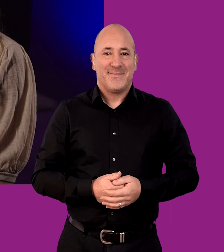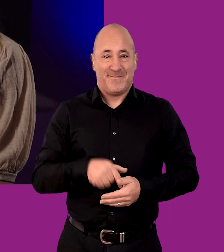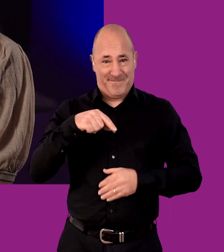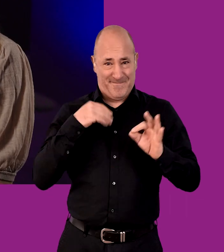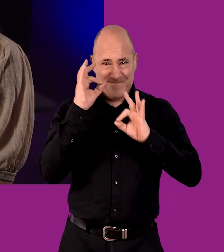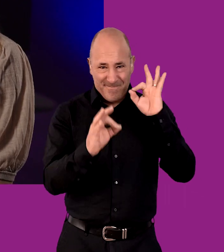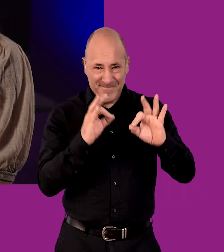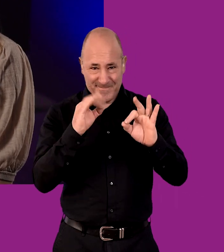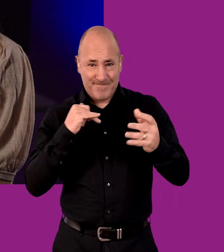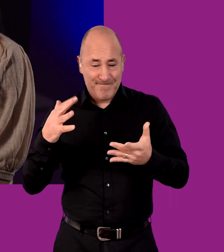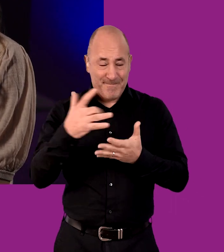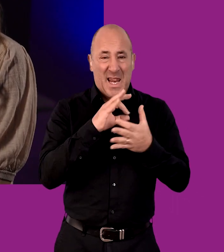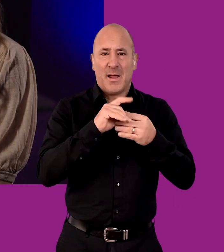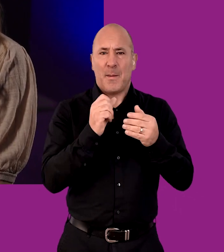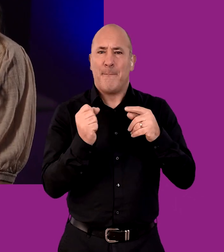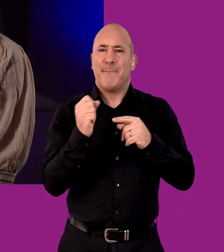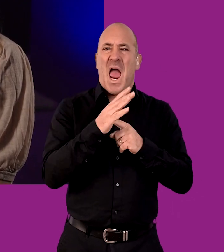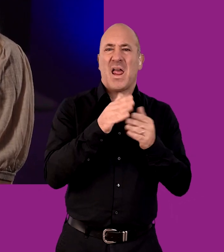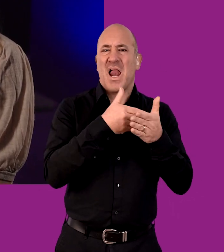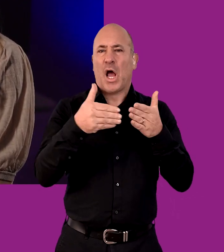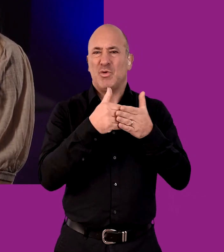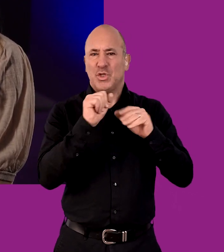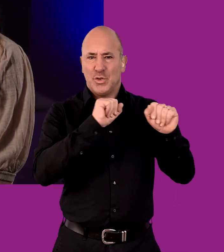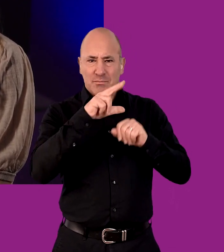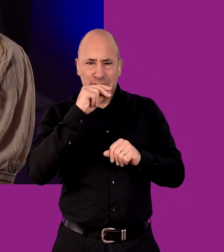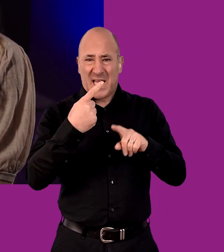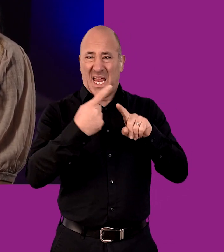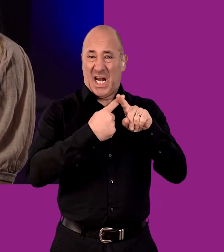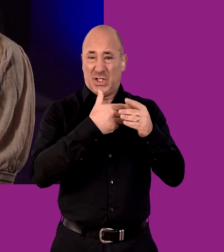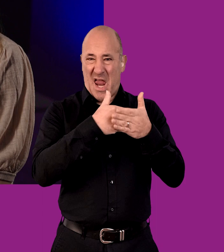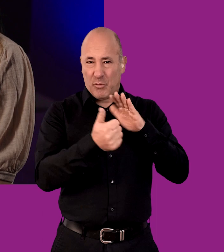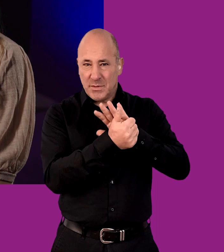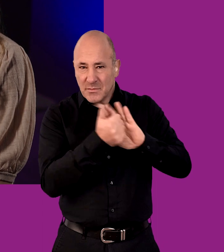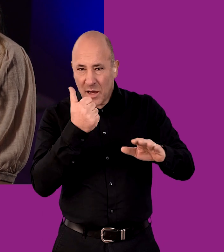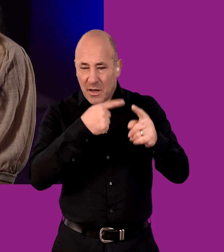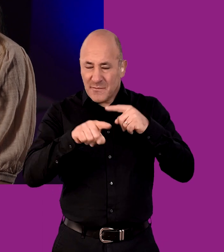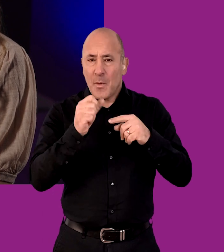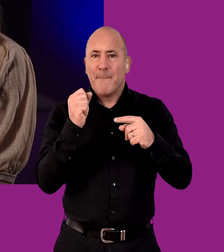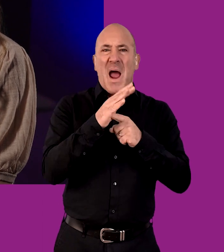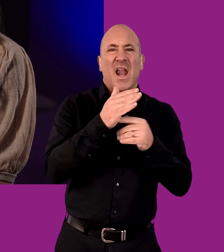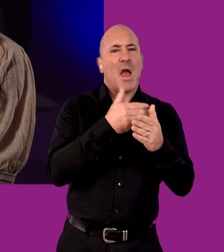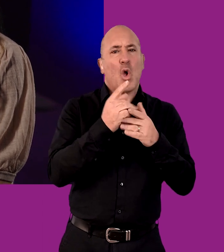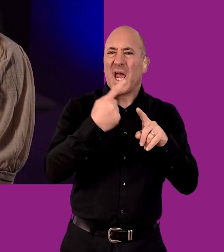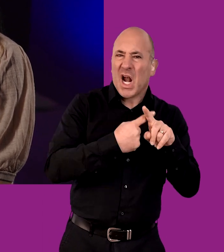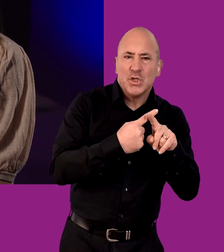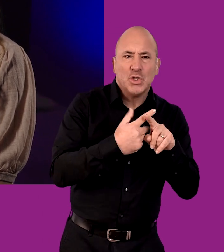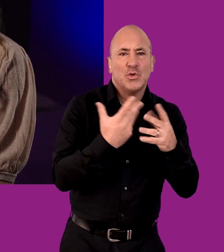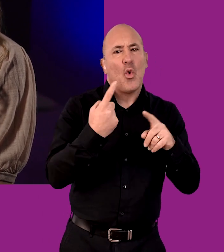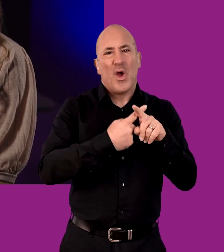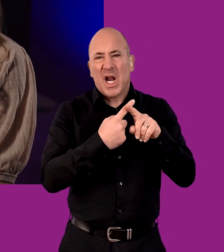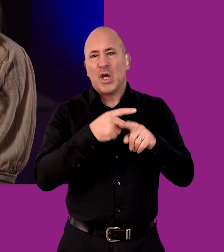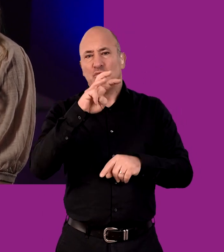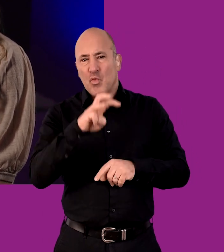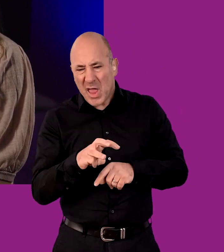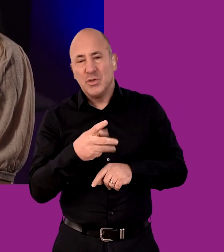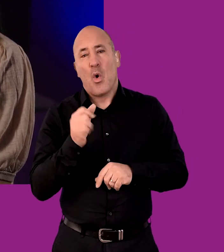Through the census, we also collected data on the main language people speak and English language skills for those whose main language is not English or